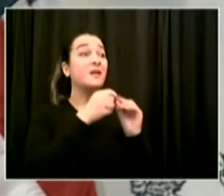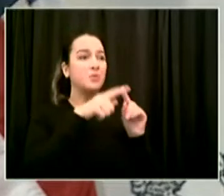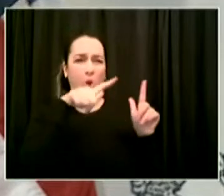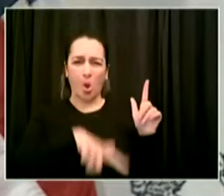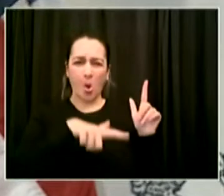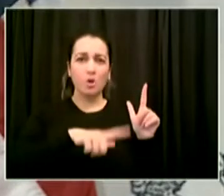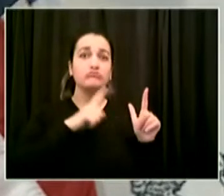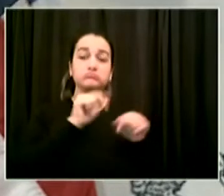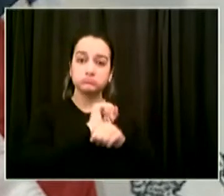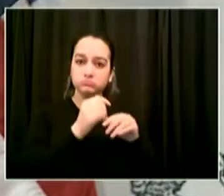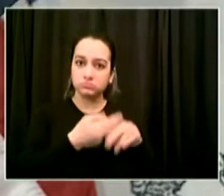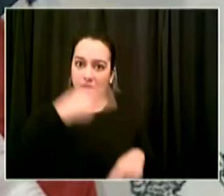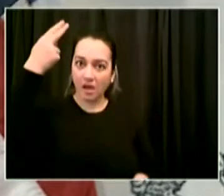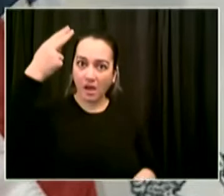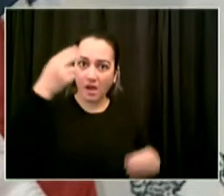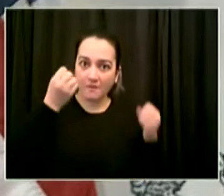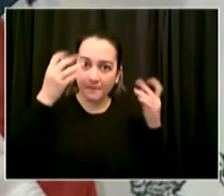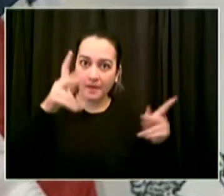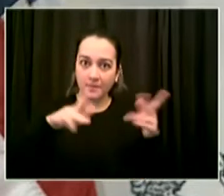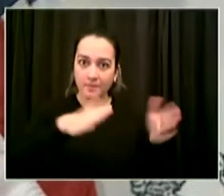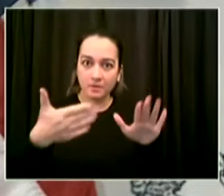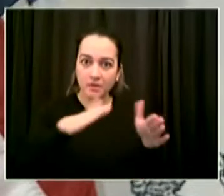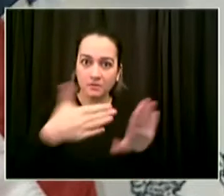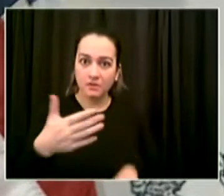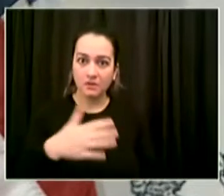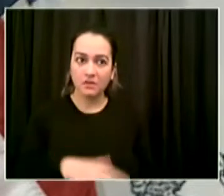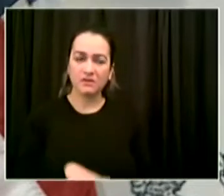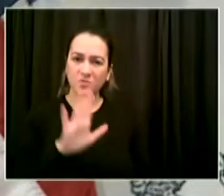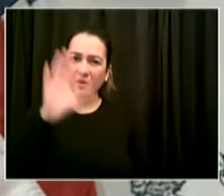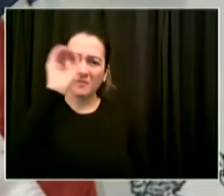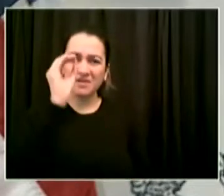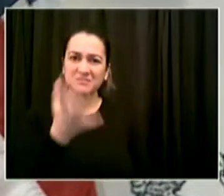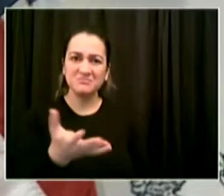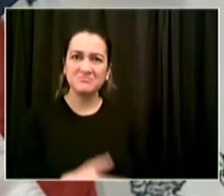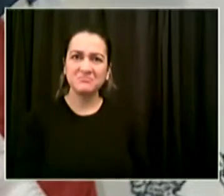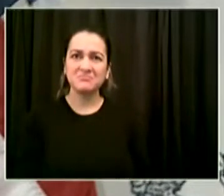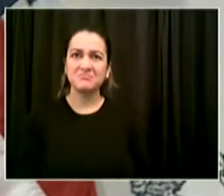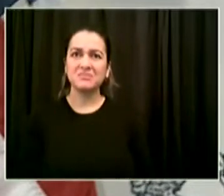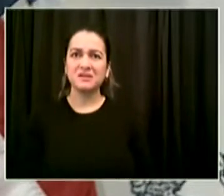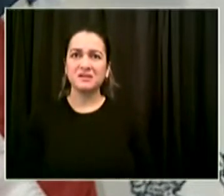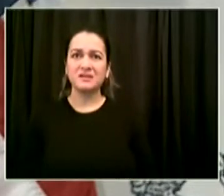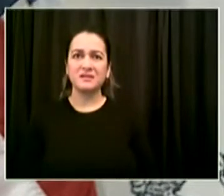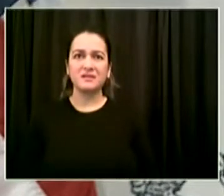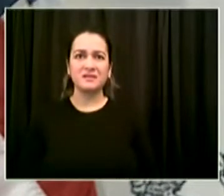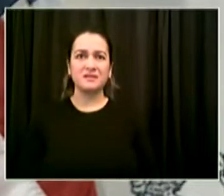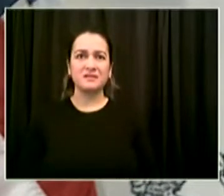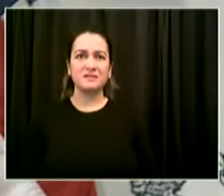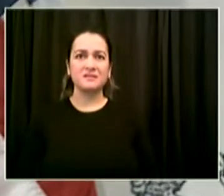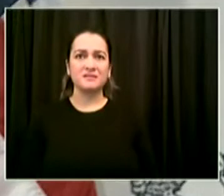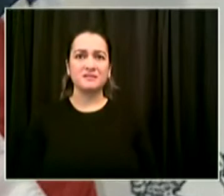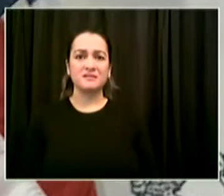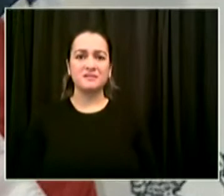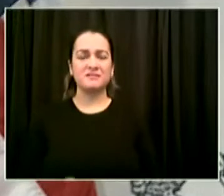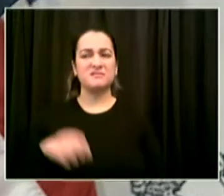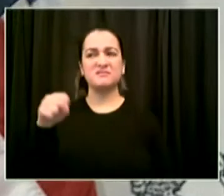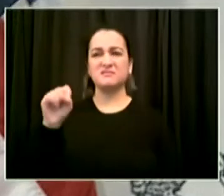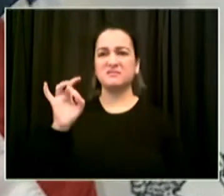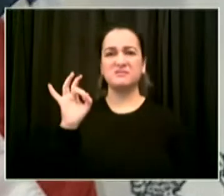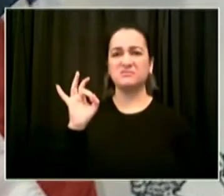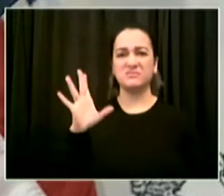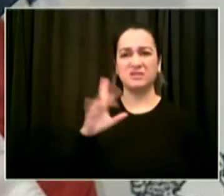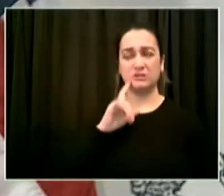So I'd love to hear your thoughts. Yeah, my first thought, Amanda, is a very human one. these are our loved ones we lost.